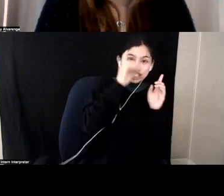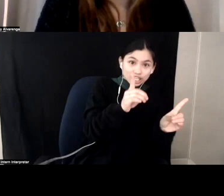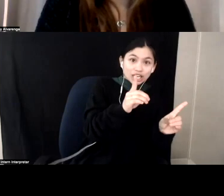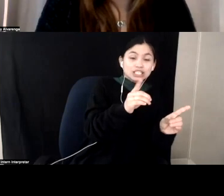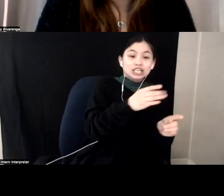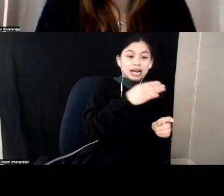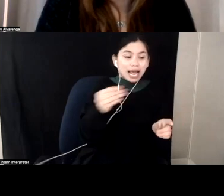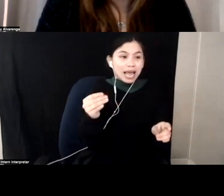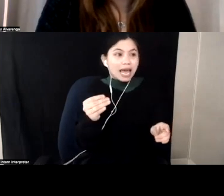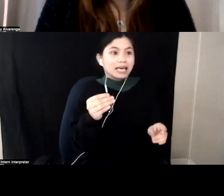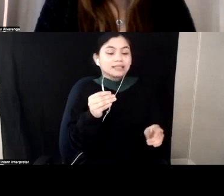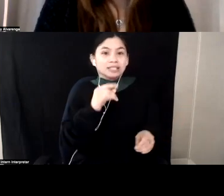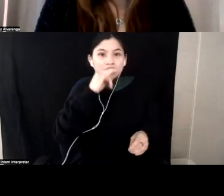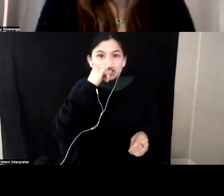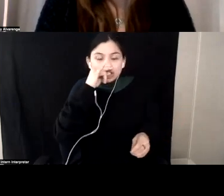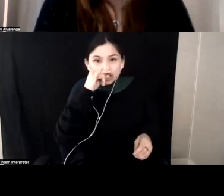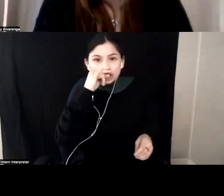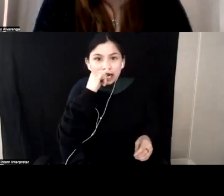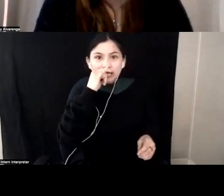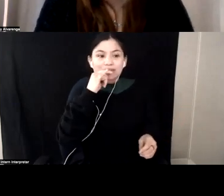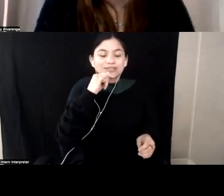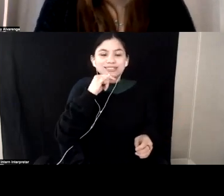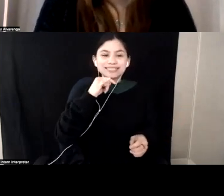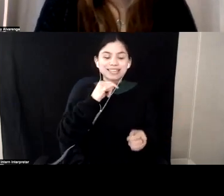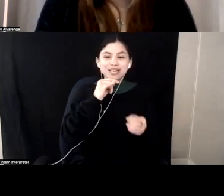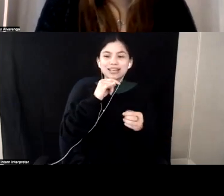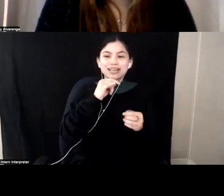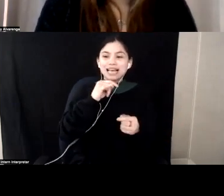in applied research. A mouthful.